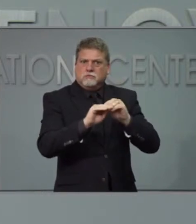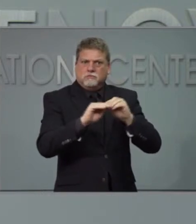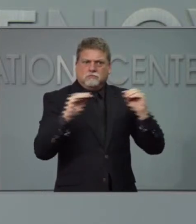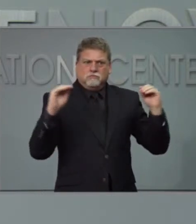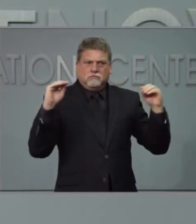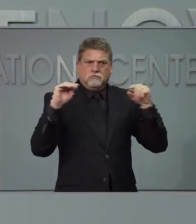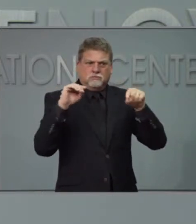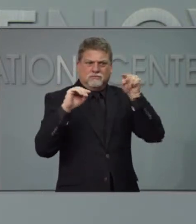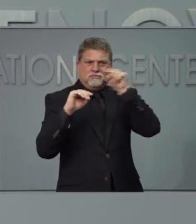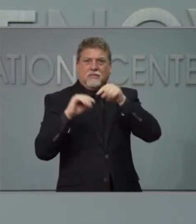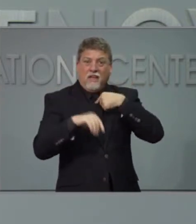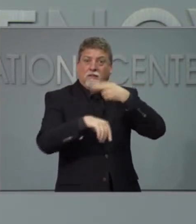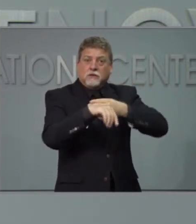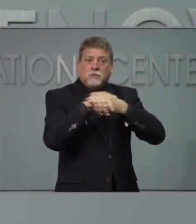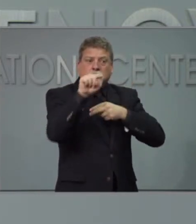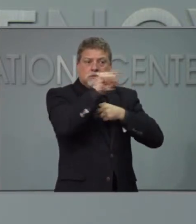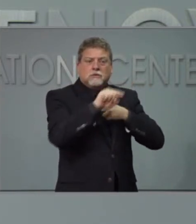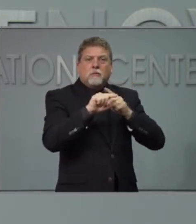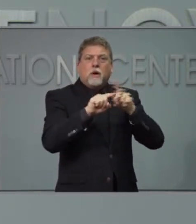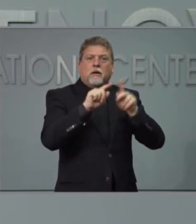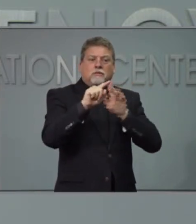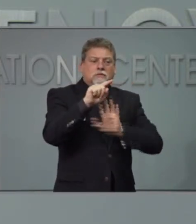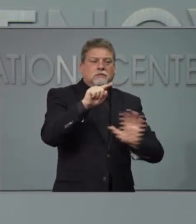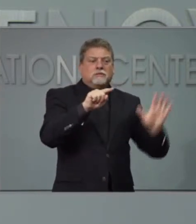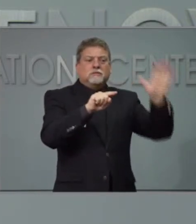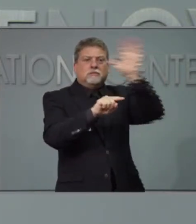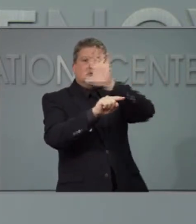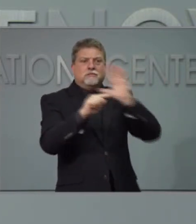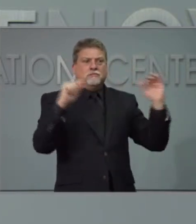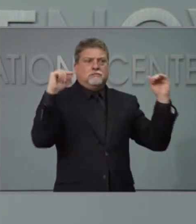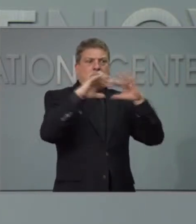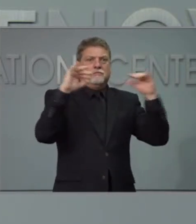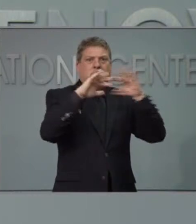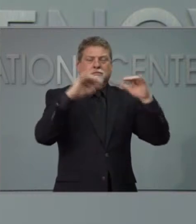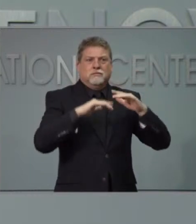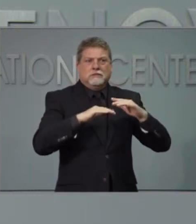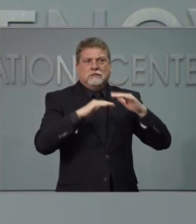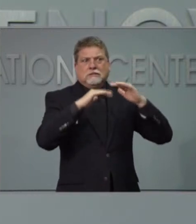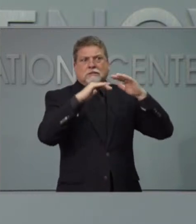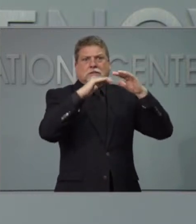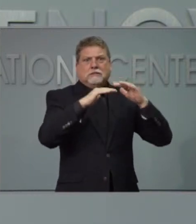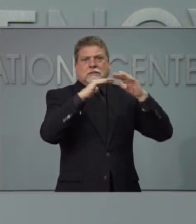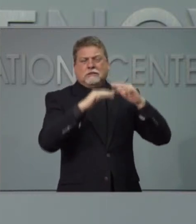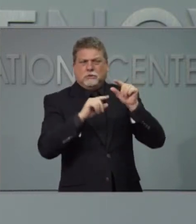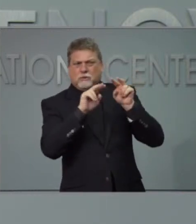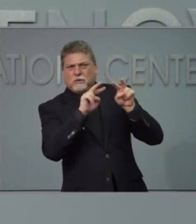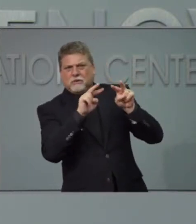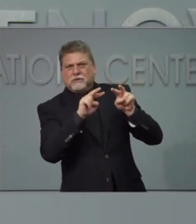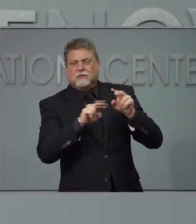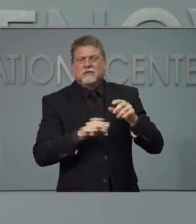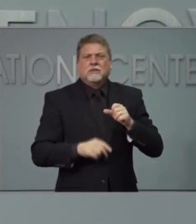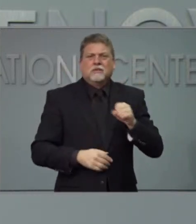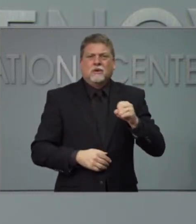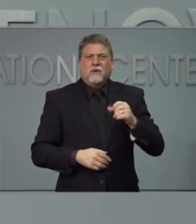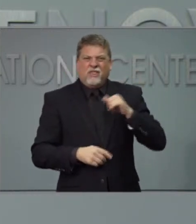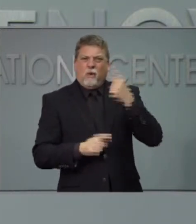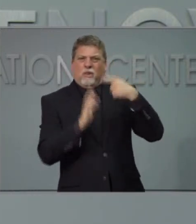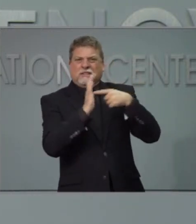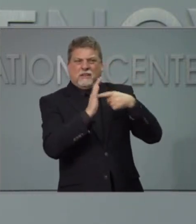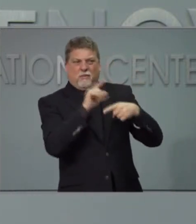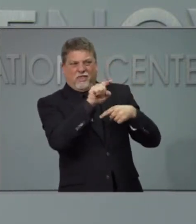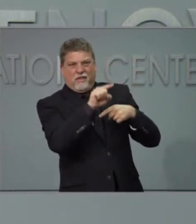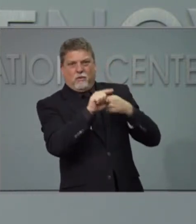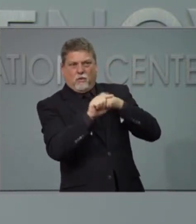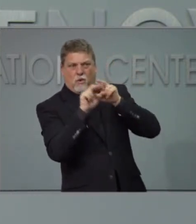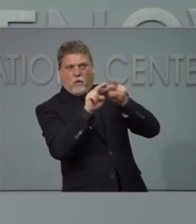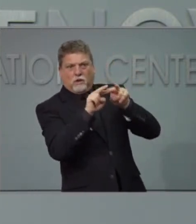the triad area, and I know folks are working hard. So we work with our hospitals every single day to make sure we're understanding that and to share resources across the